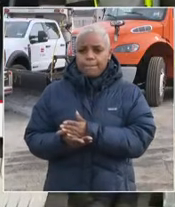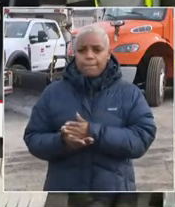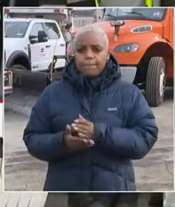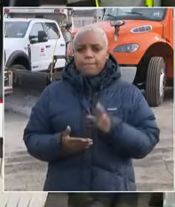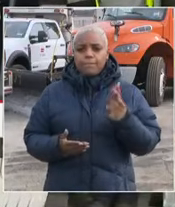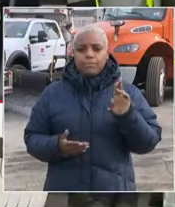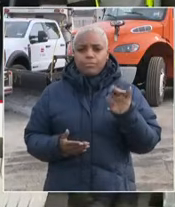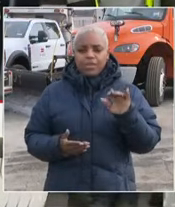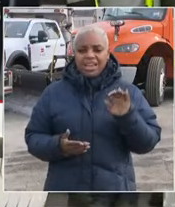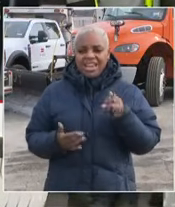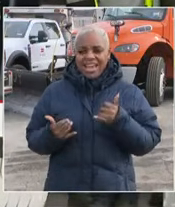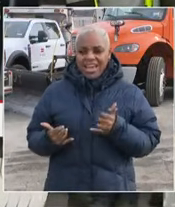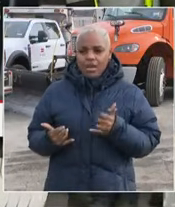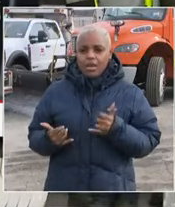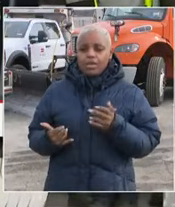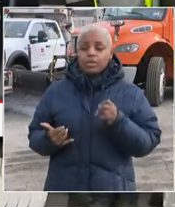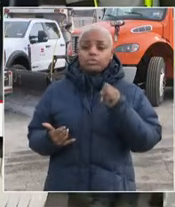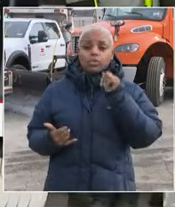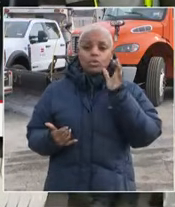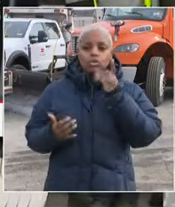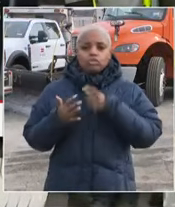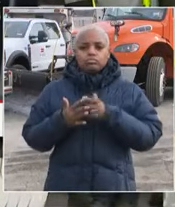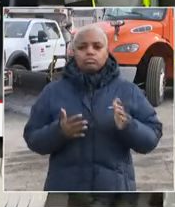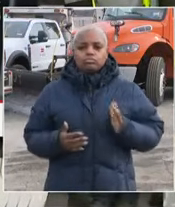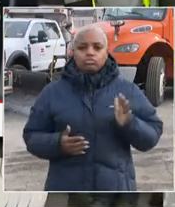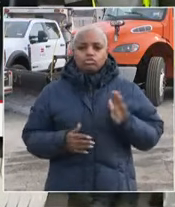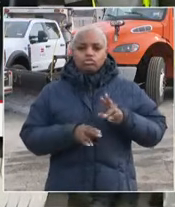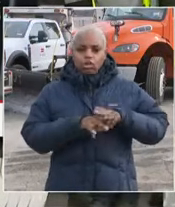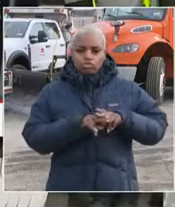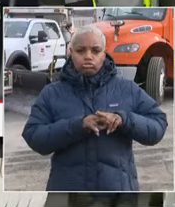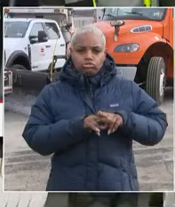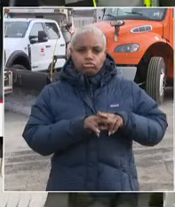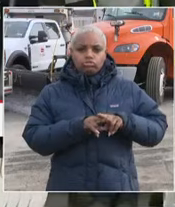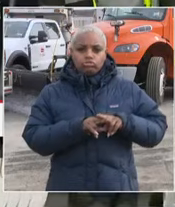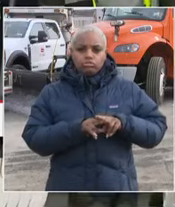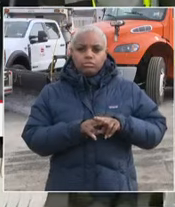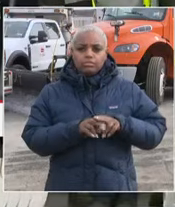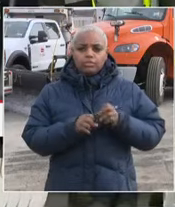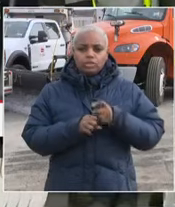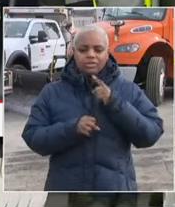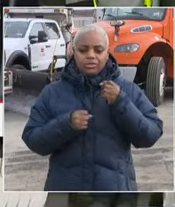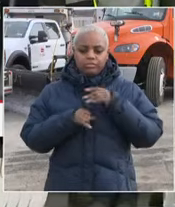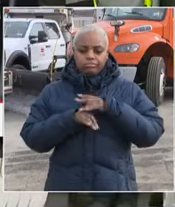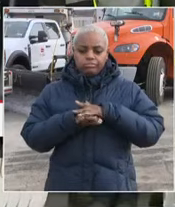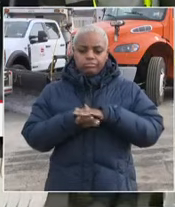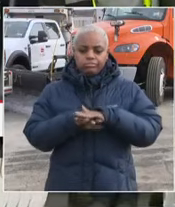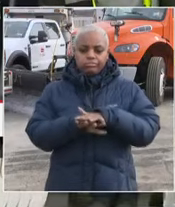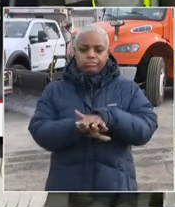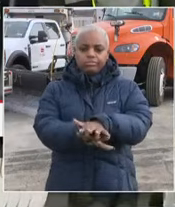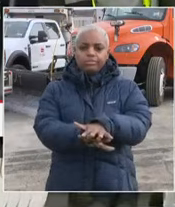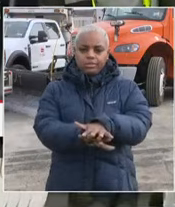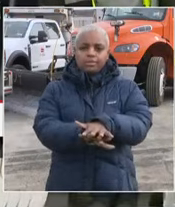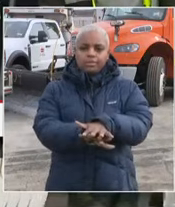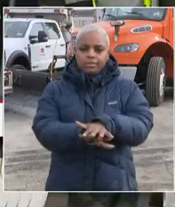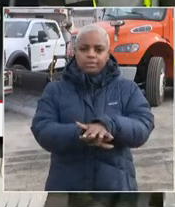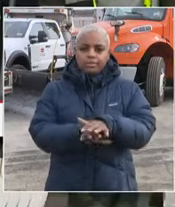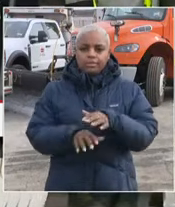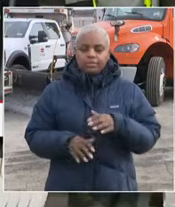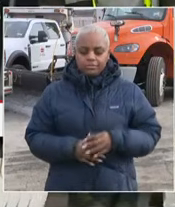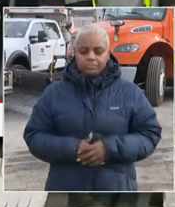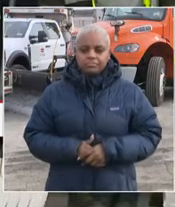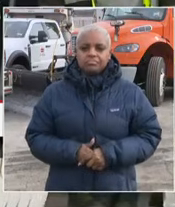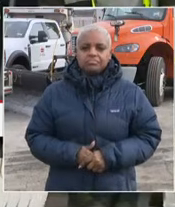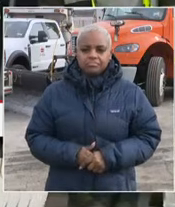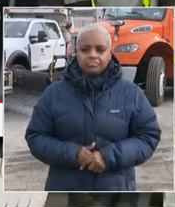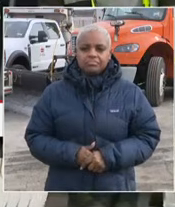streets. And then once the snowfall starts, we really will begin to turn to straight plowing until the snowfall lets up.